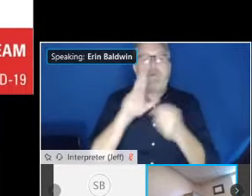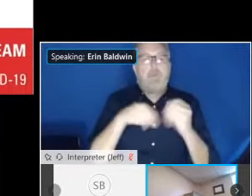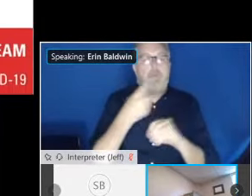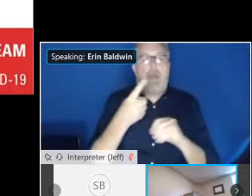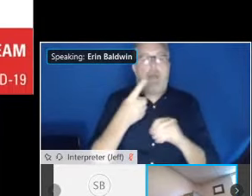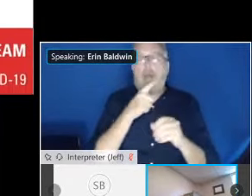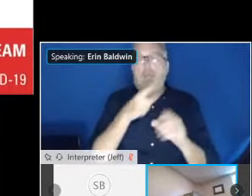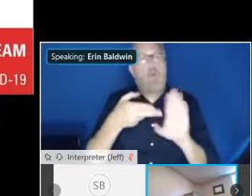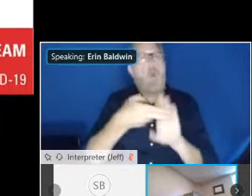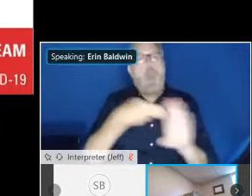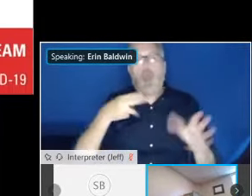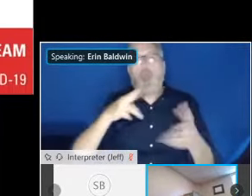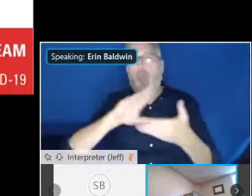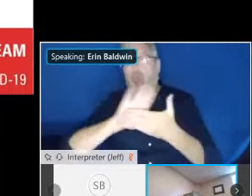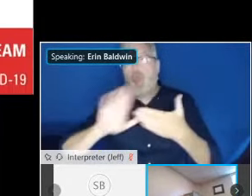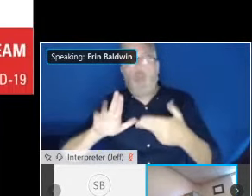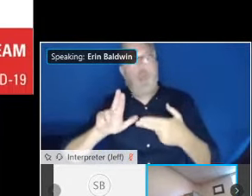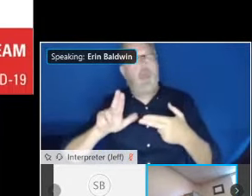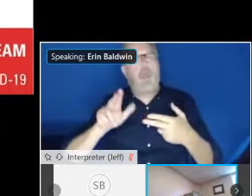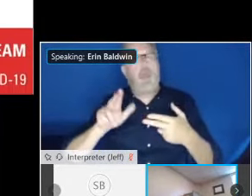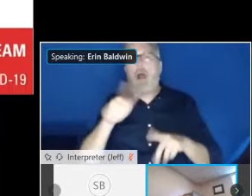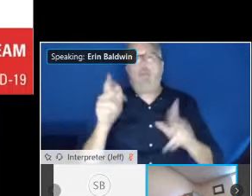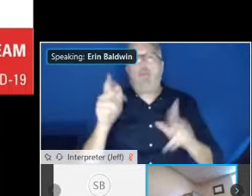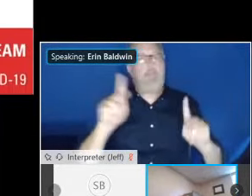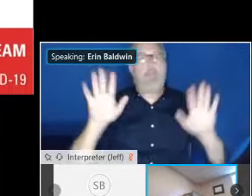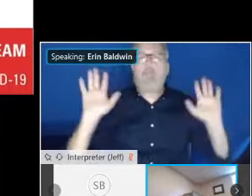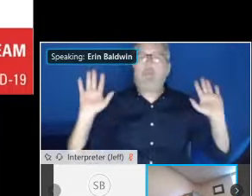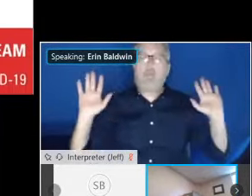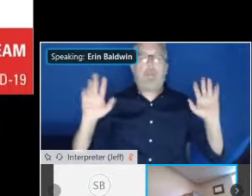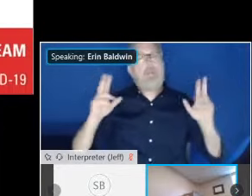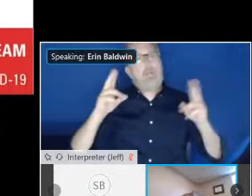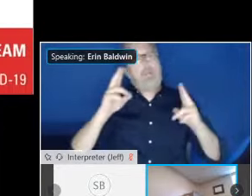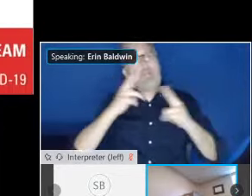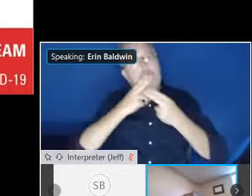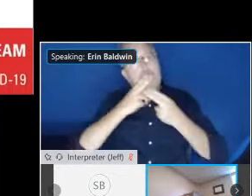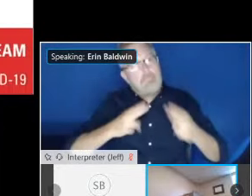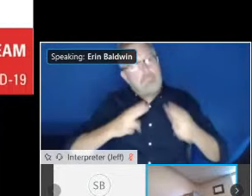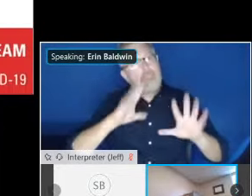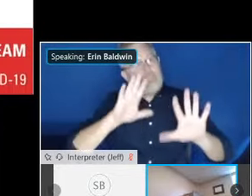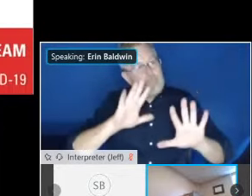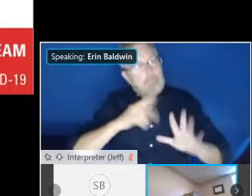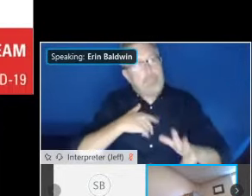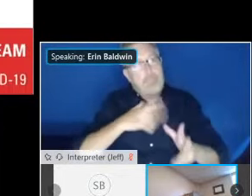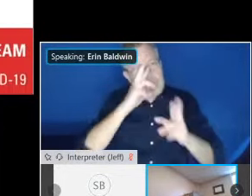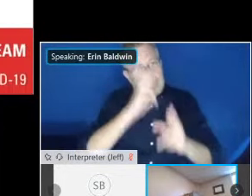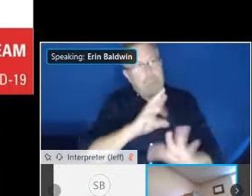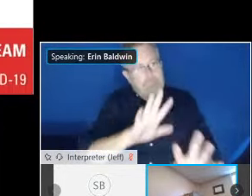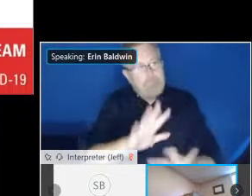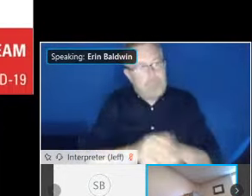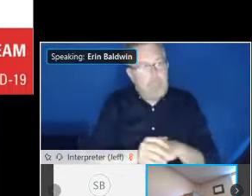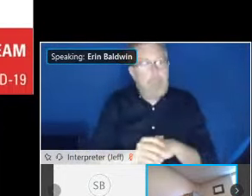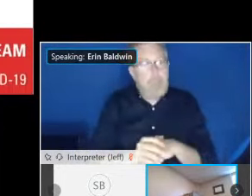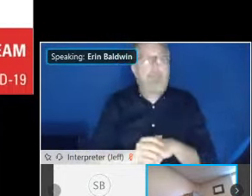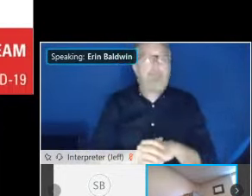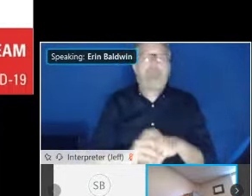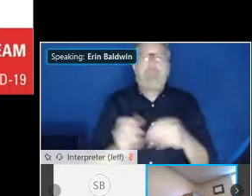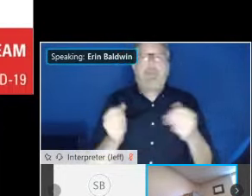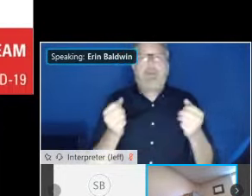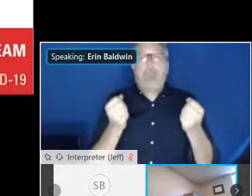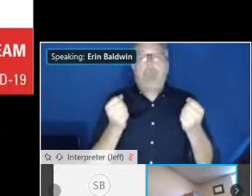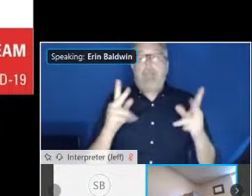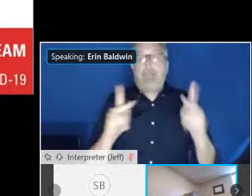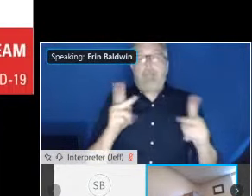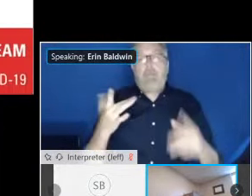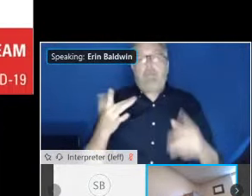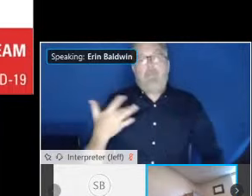not stigmatizing others, and it's more important than ever that we are supportive of others during this time period. There's certainly many